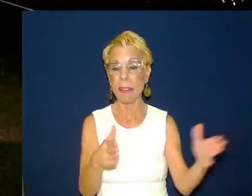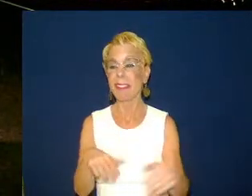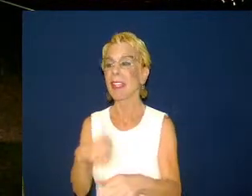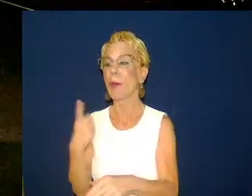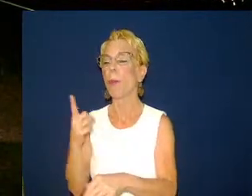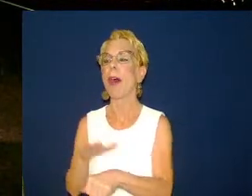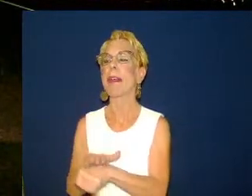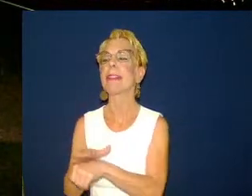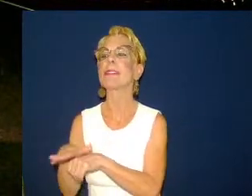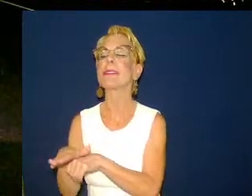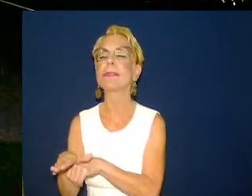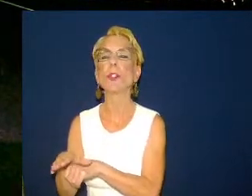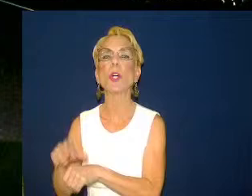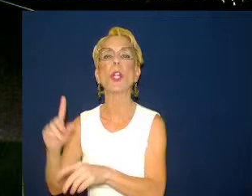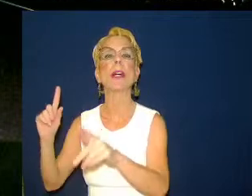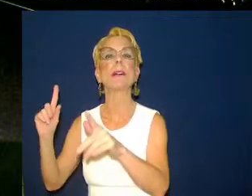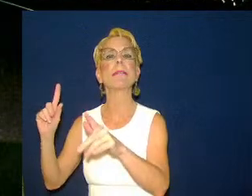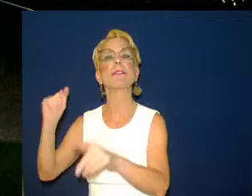manure.